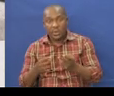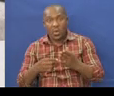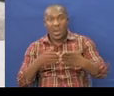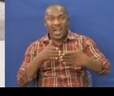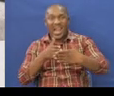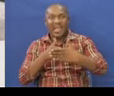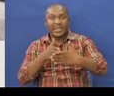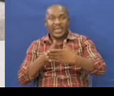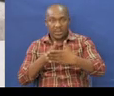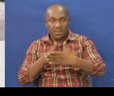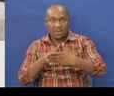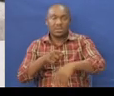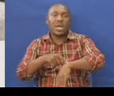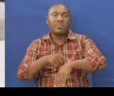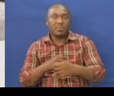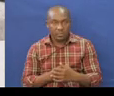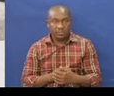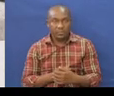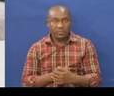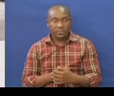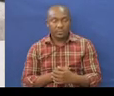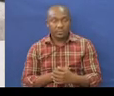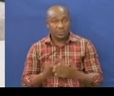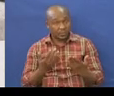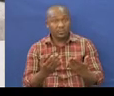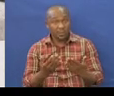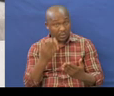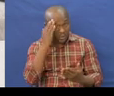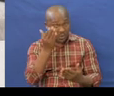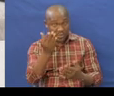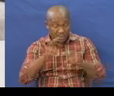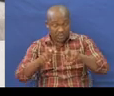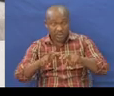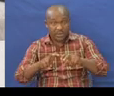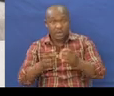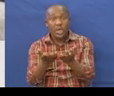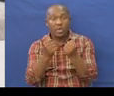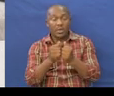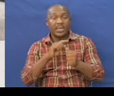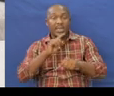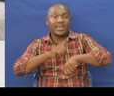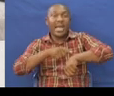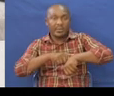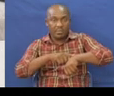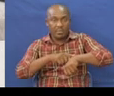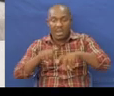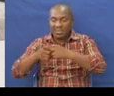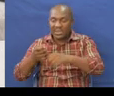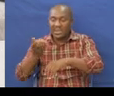task. You know, you need enough time, but again, there always no enough